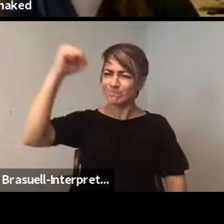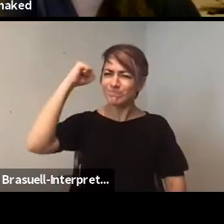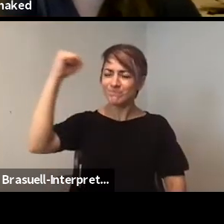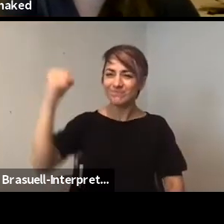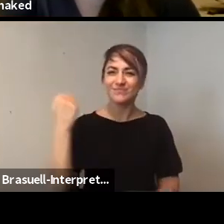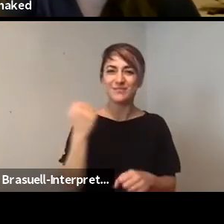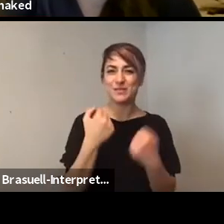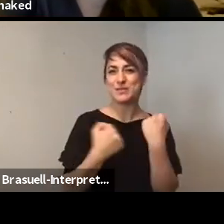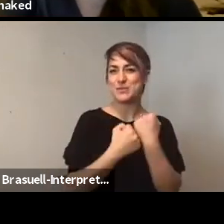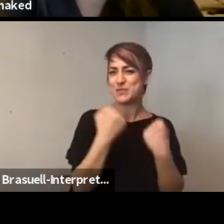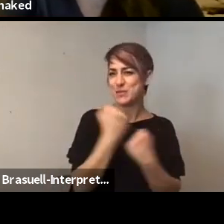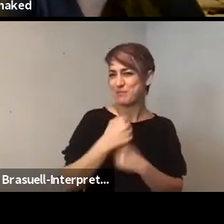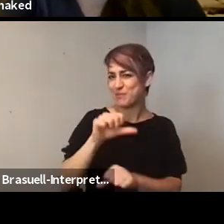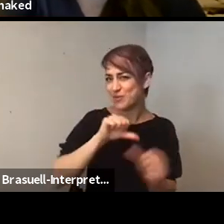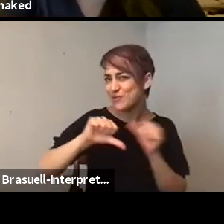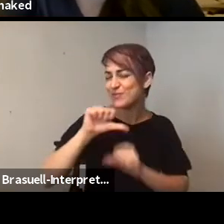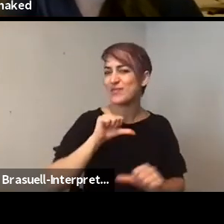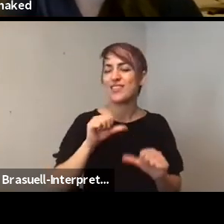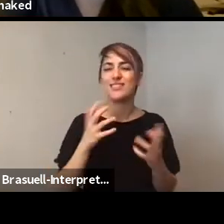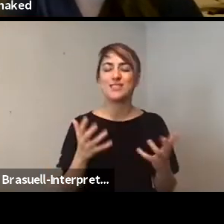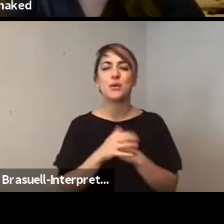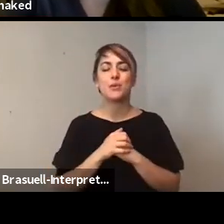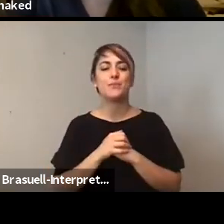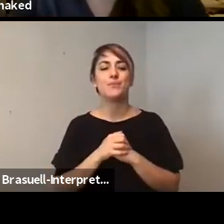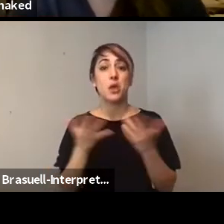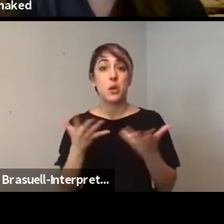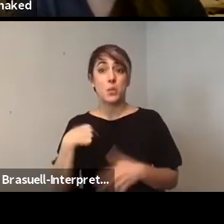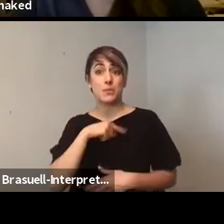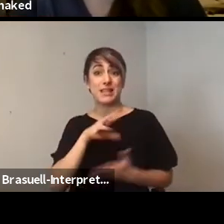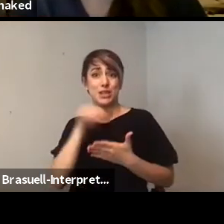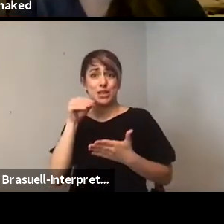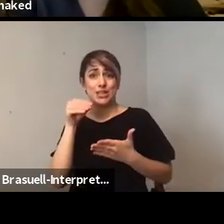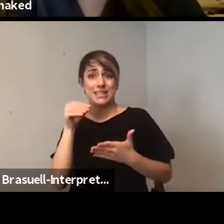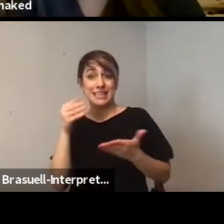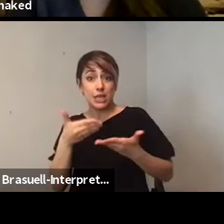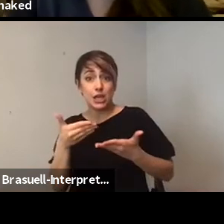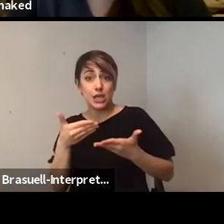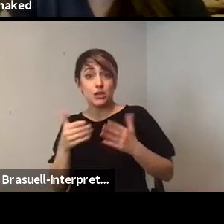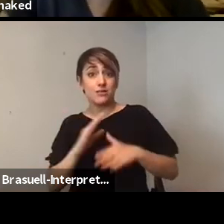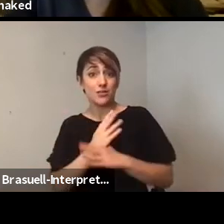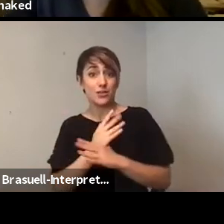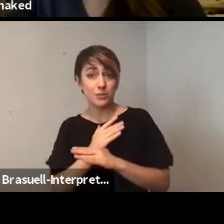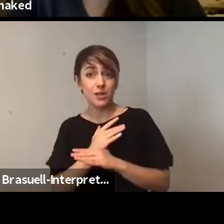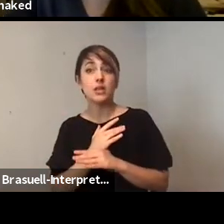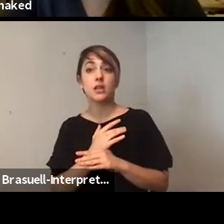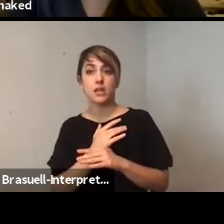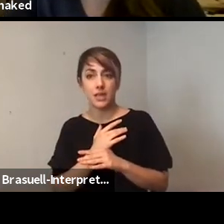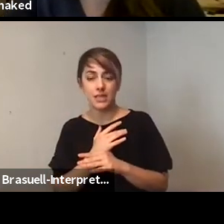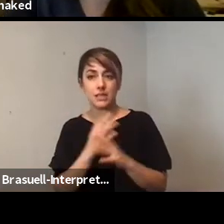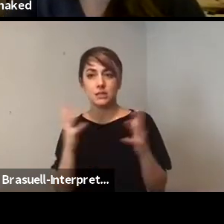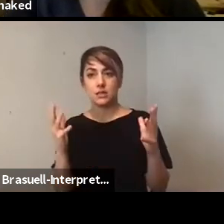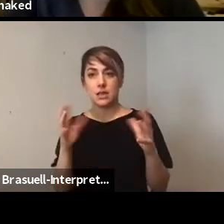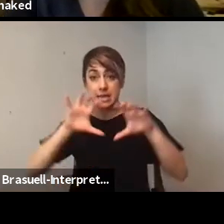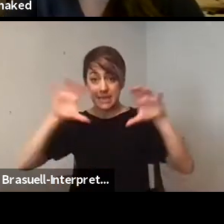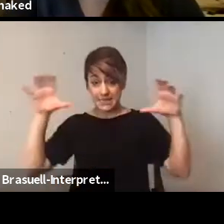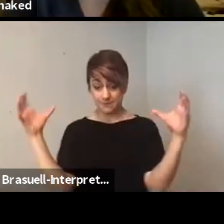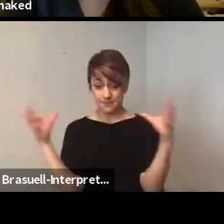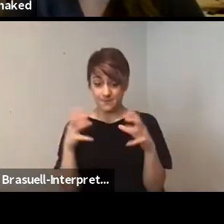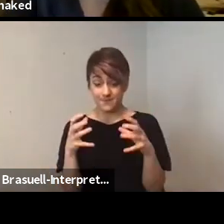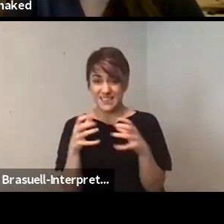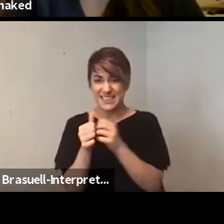that we really learned here in Germany, that putting us together is better because we can be